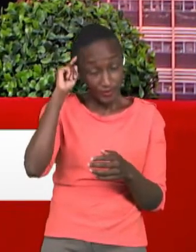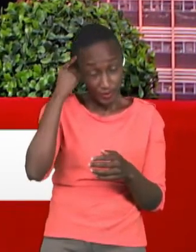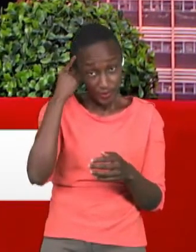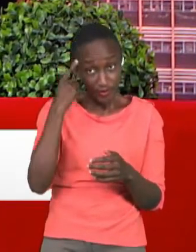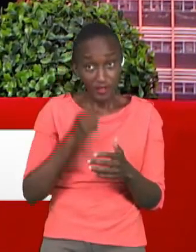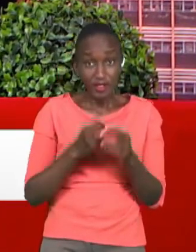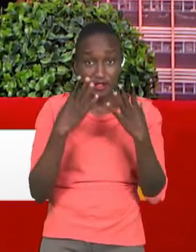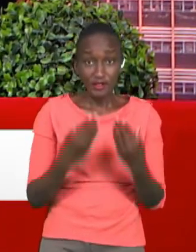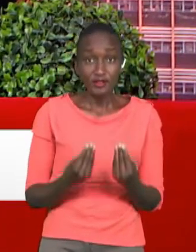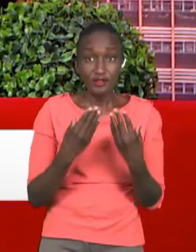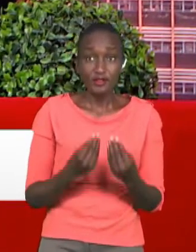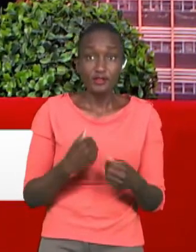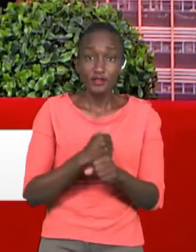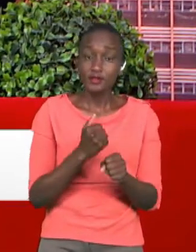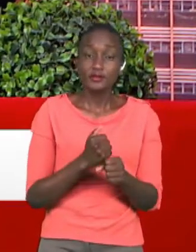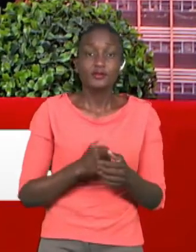and